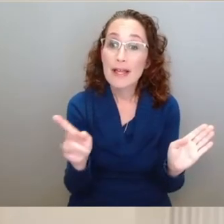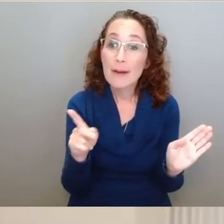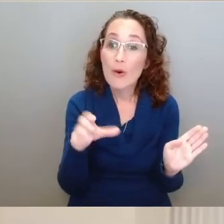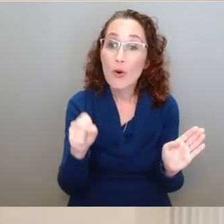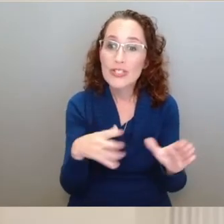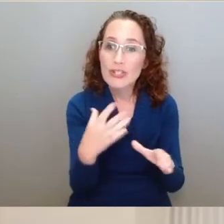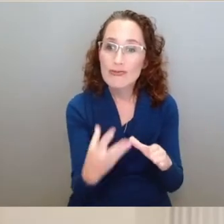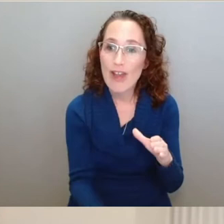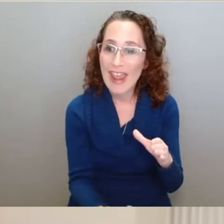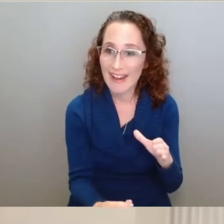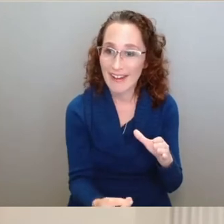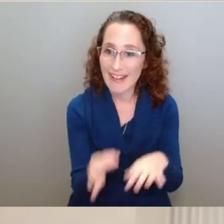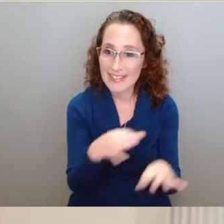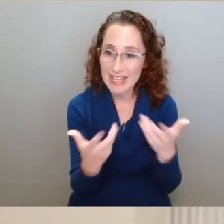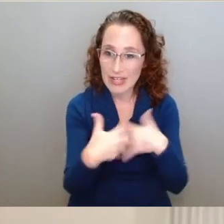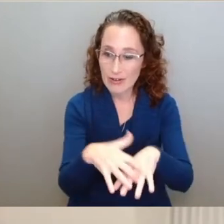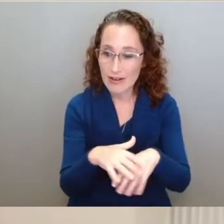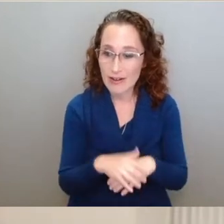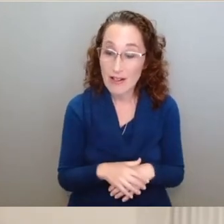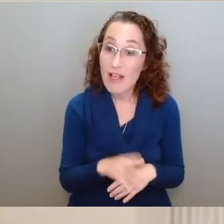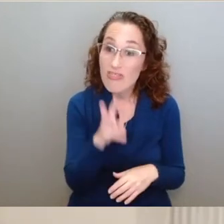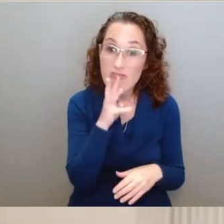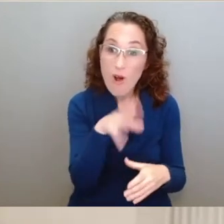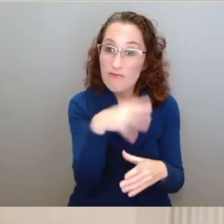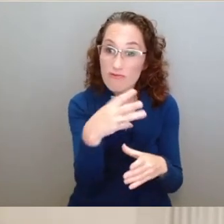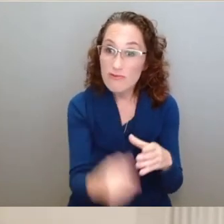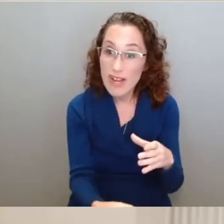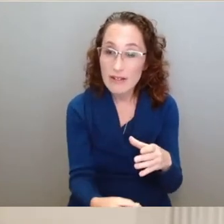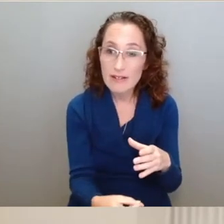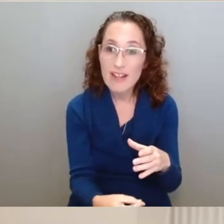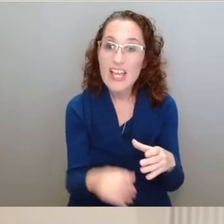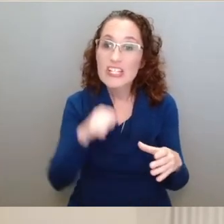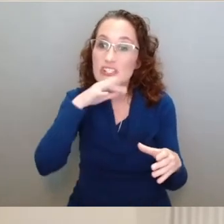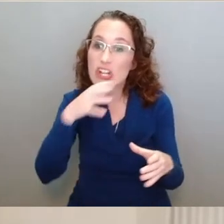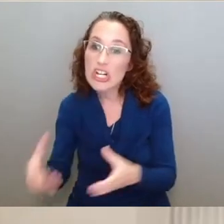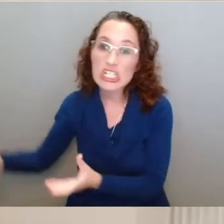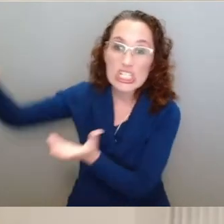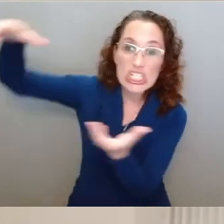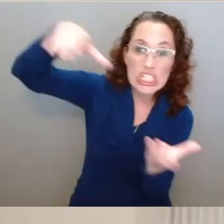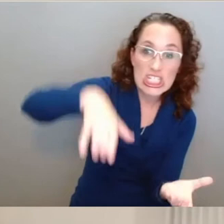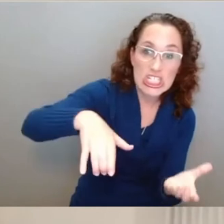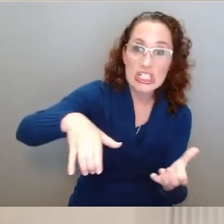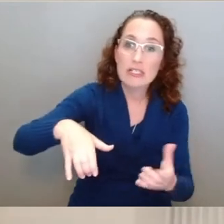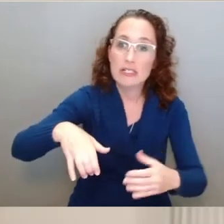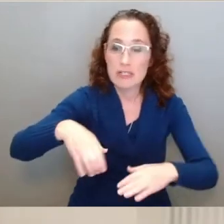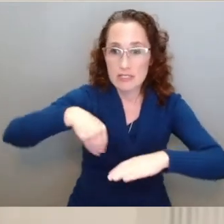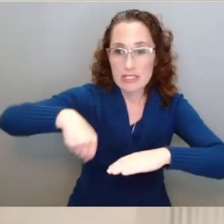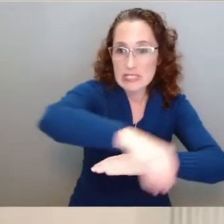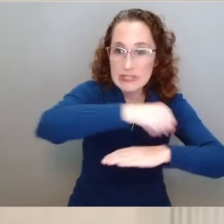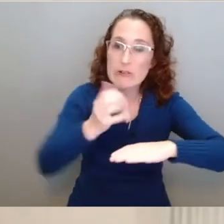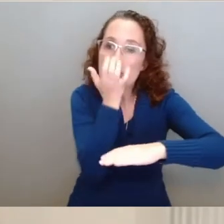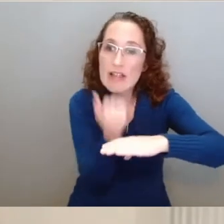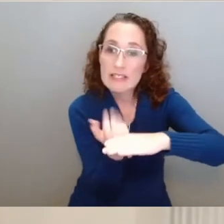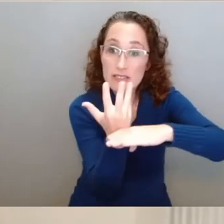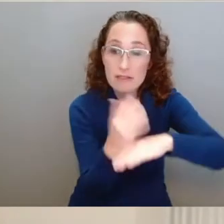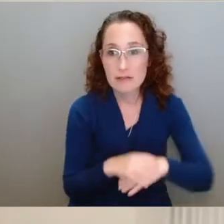than integrate them. They literally drained out the water, backed up truckloads of dirt, seeded it over with grass. Of course, a